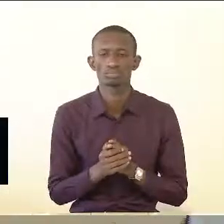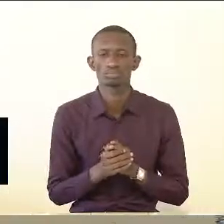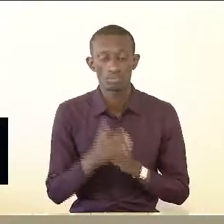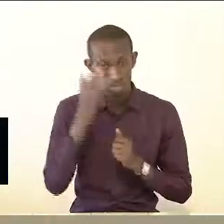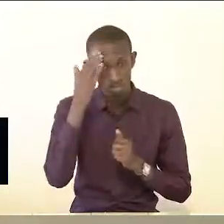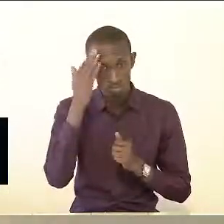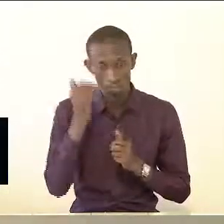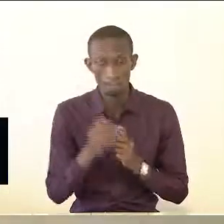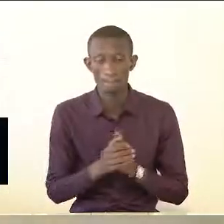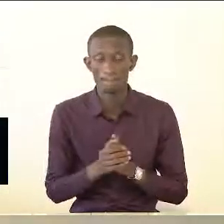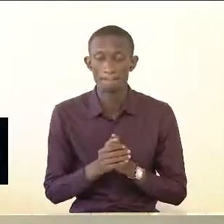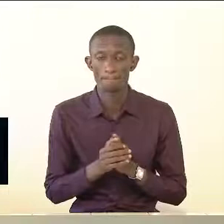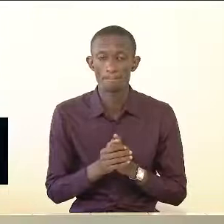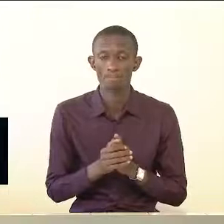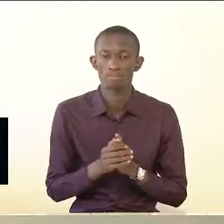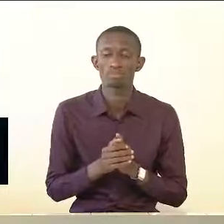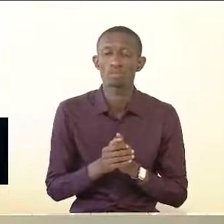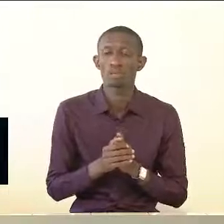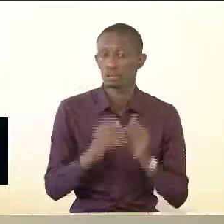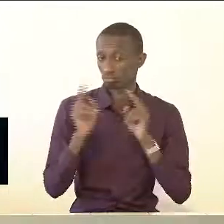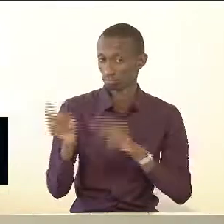times, the normal body temperature,